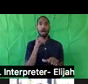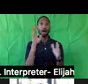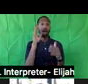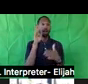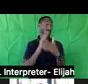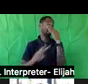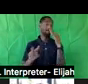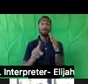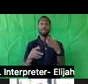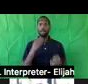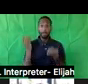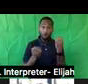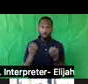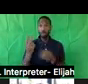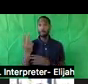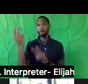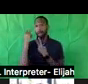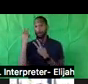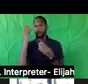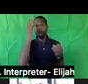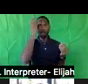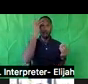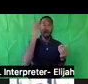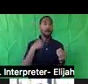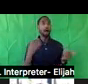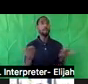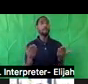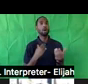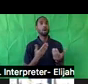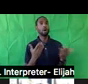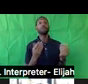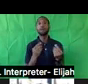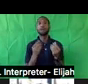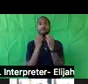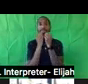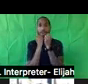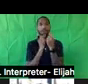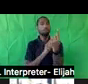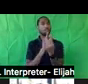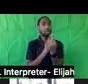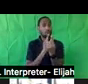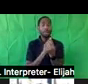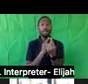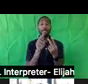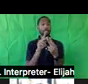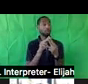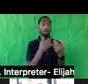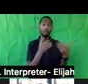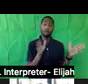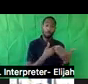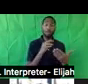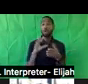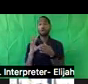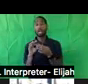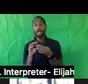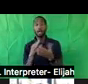sensations, and memories. I'm here to offer compassionate one-to-one space via breakout rooms or chat to affirm,